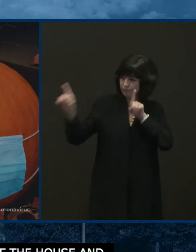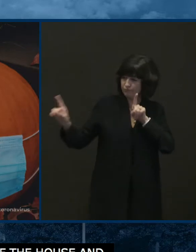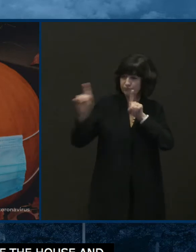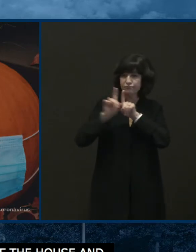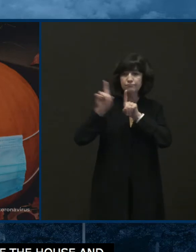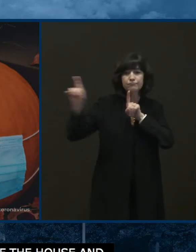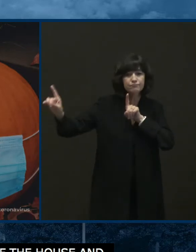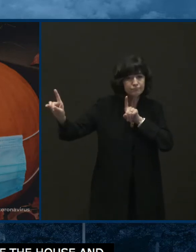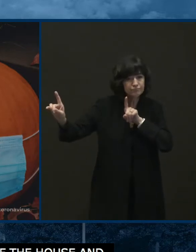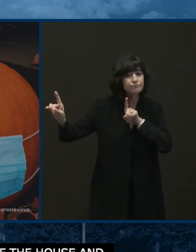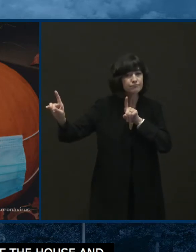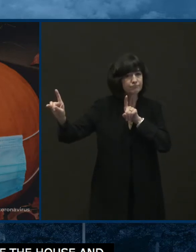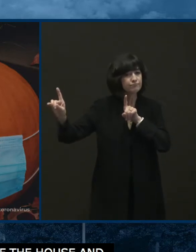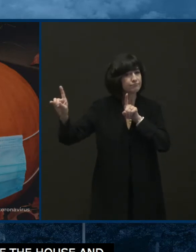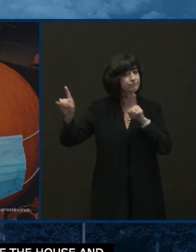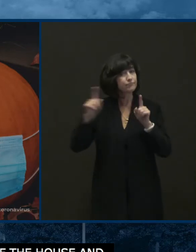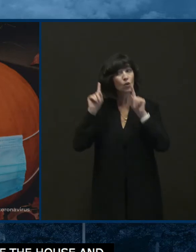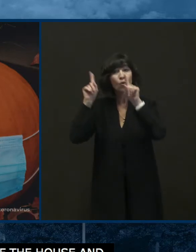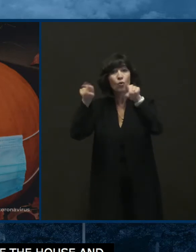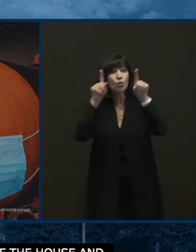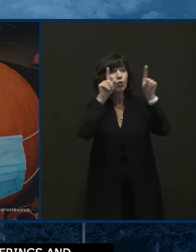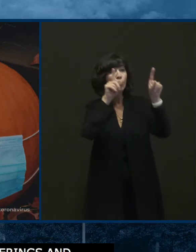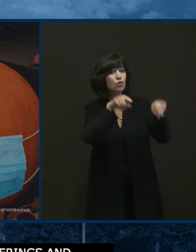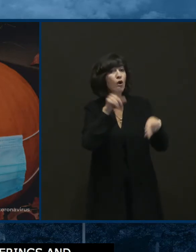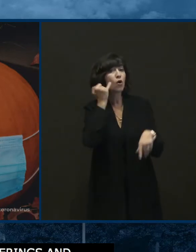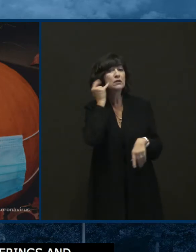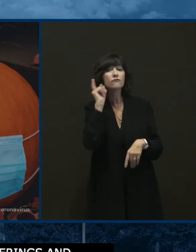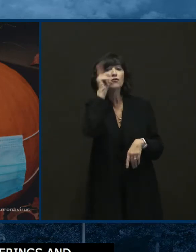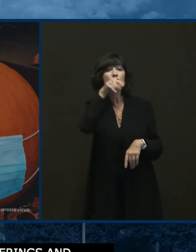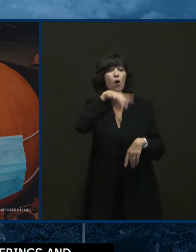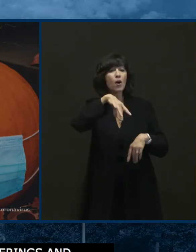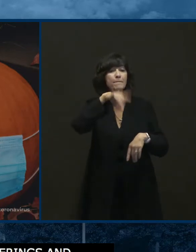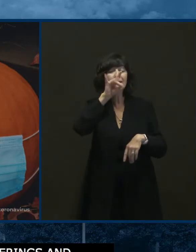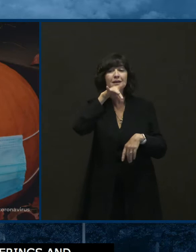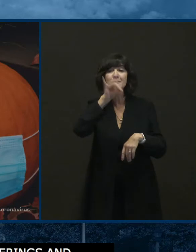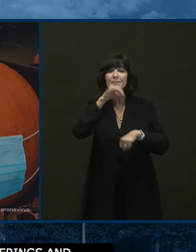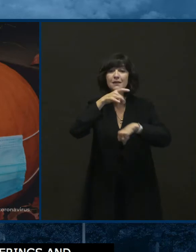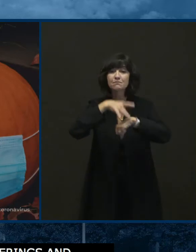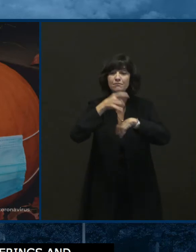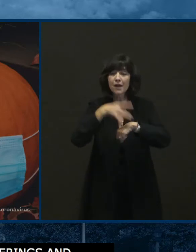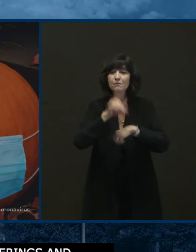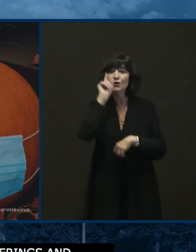that might be, going to a pick your own pumpkin or apple farm,